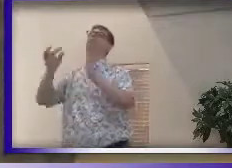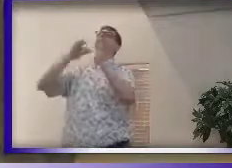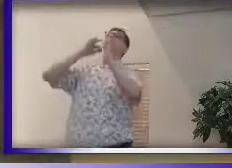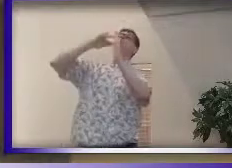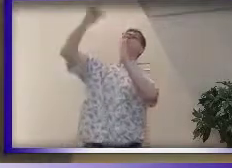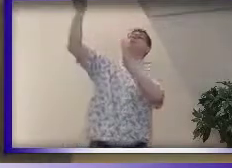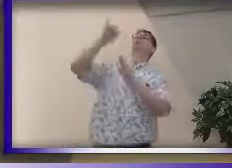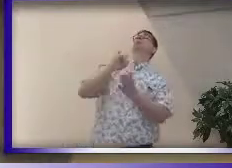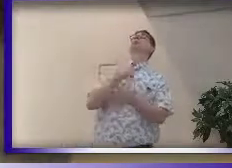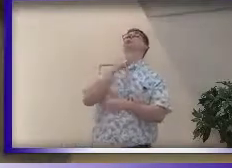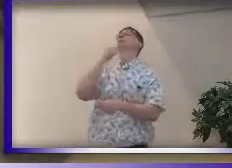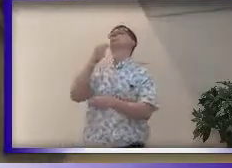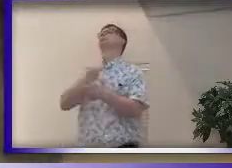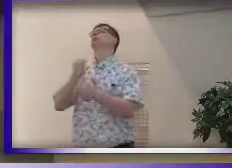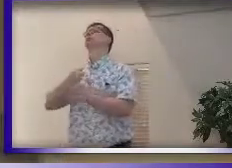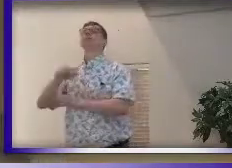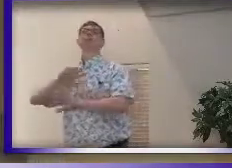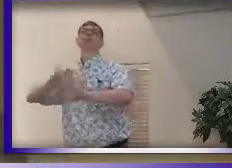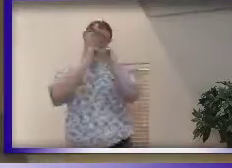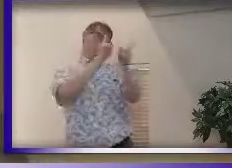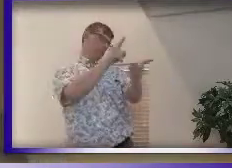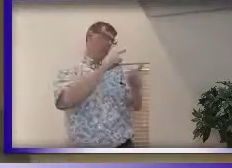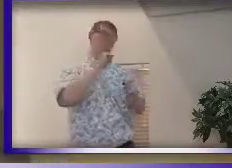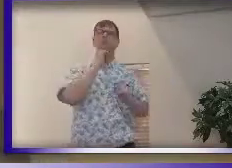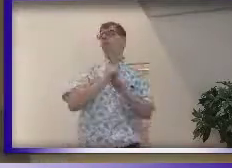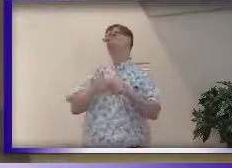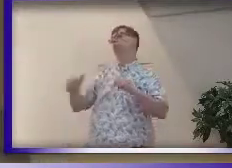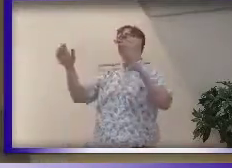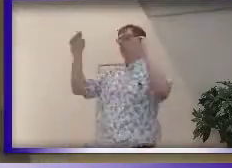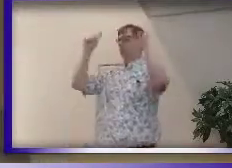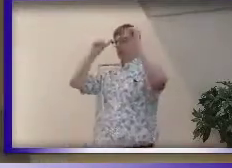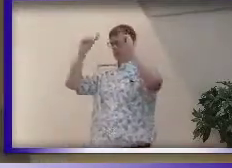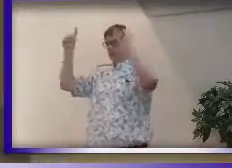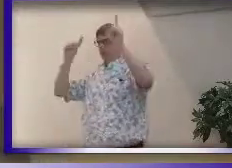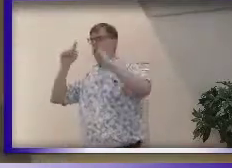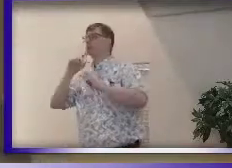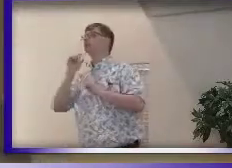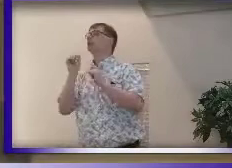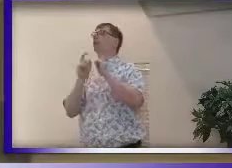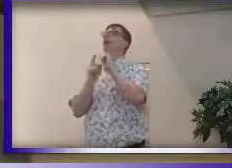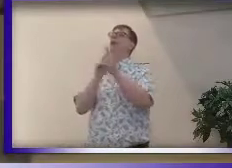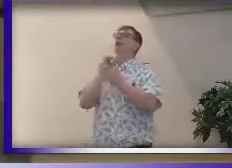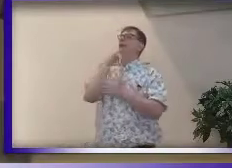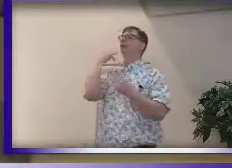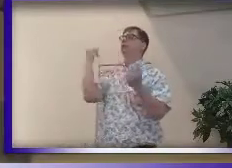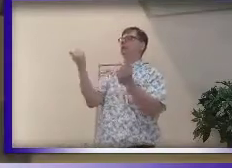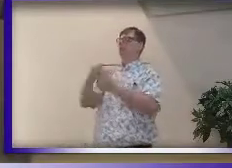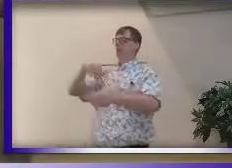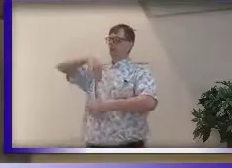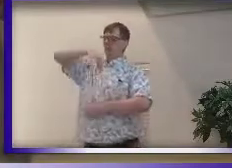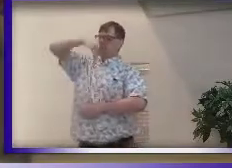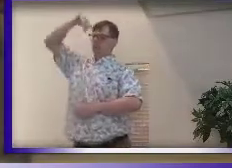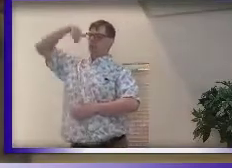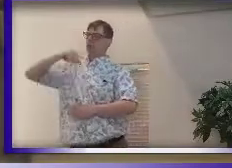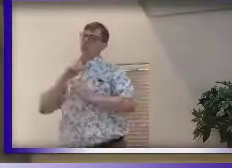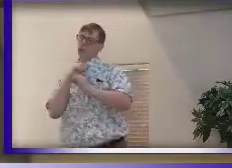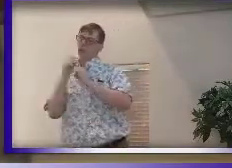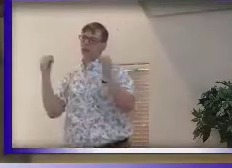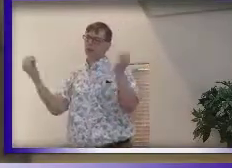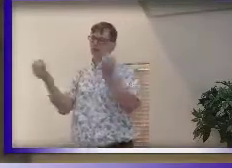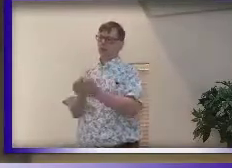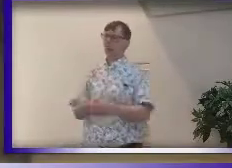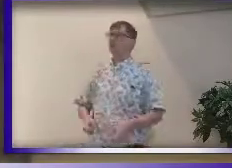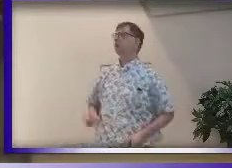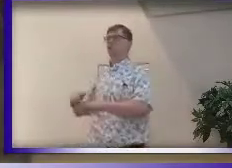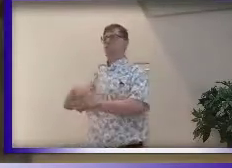soul conversation that's happening. 90% of what I do, you will never know about if I am doing my job correctly. A lot of